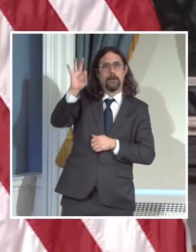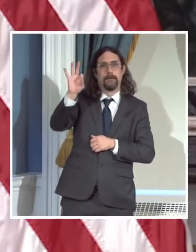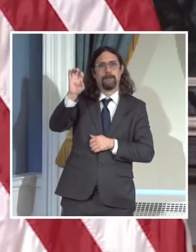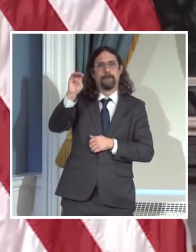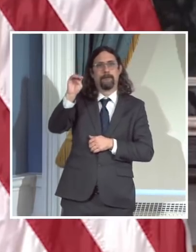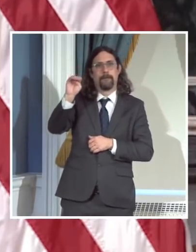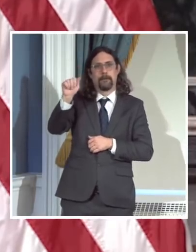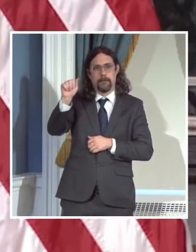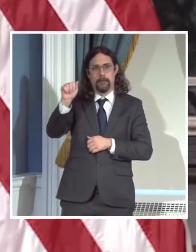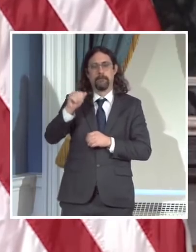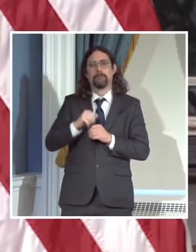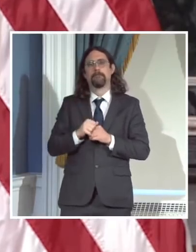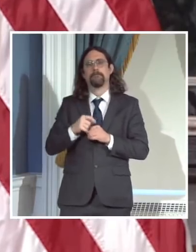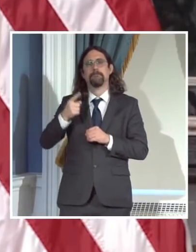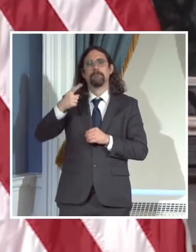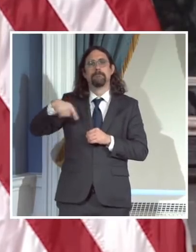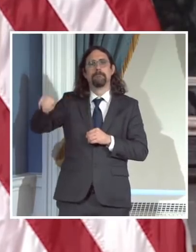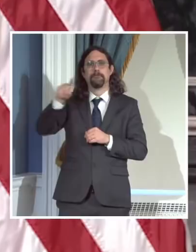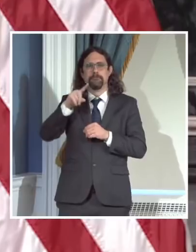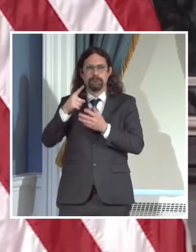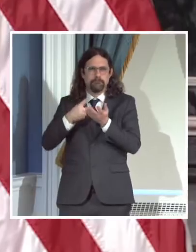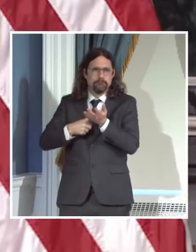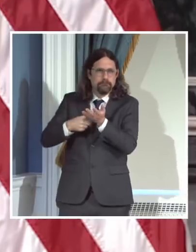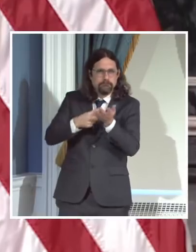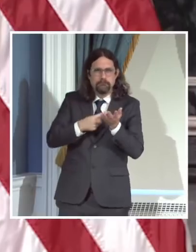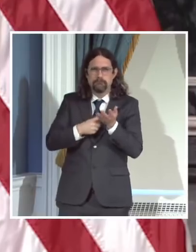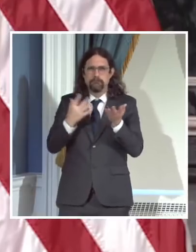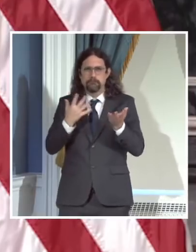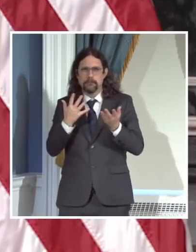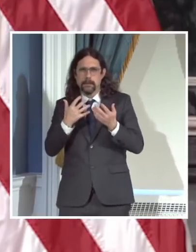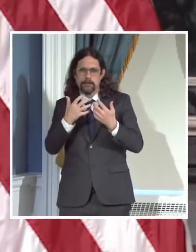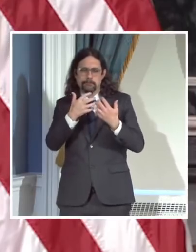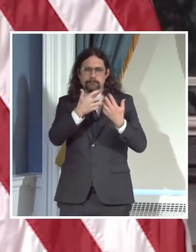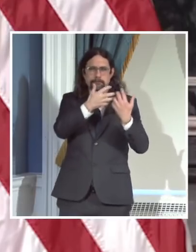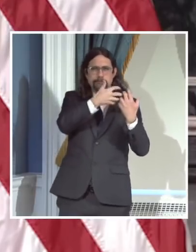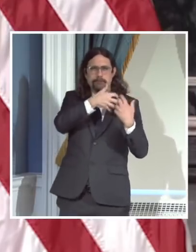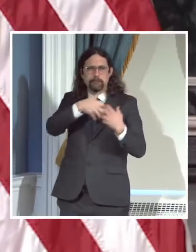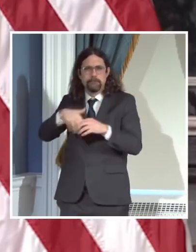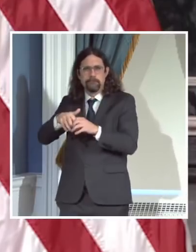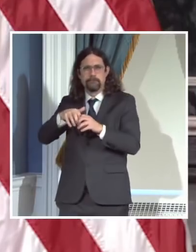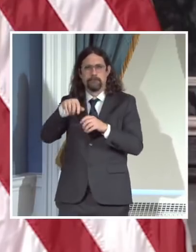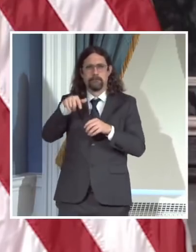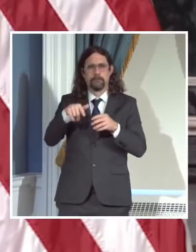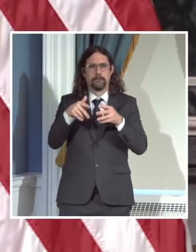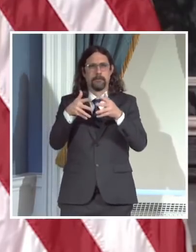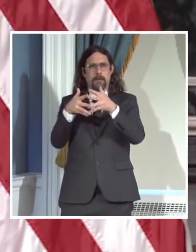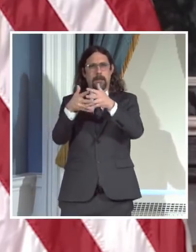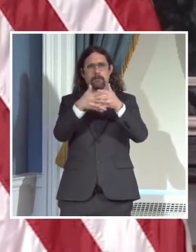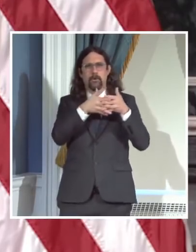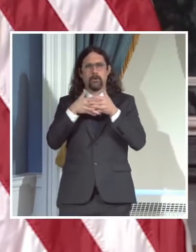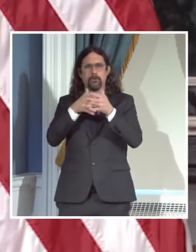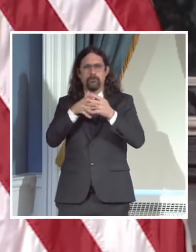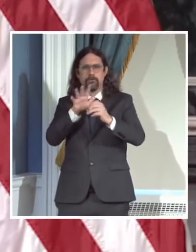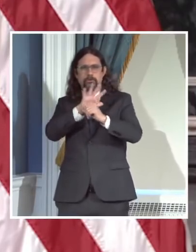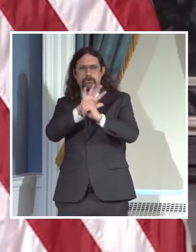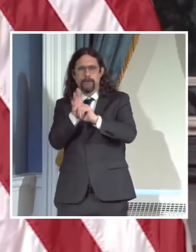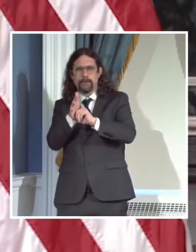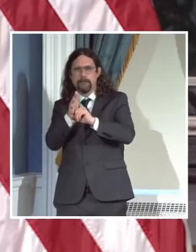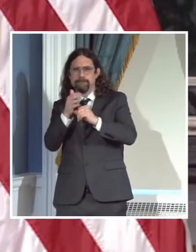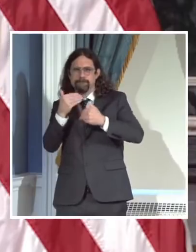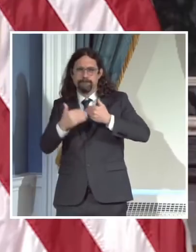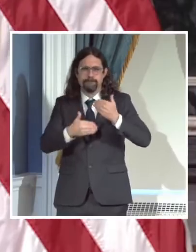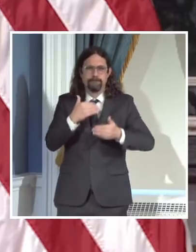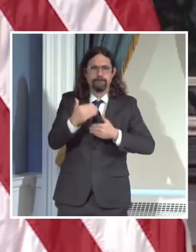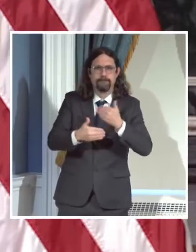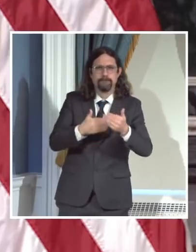stop coronavirus are fully resourced in New York and around the country. So he's really leading this extraordinary